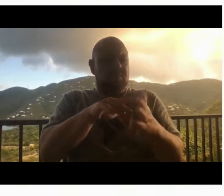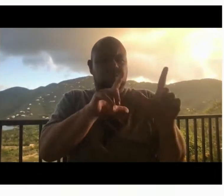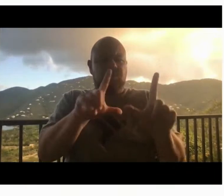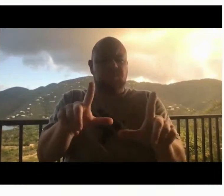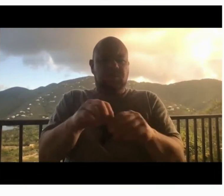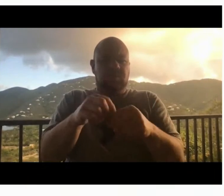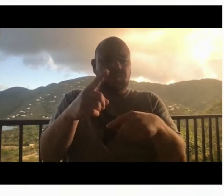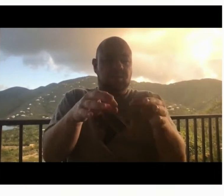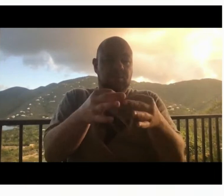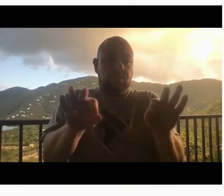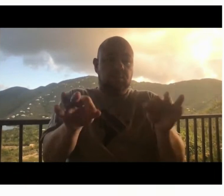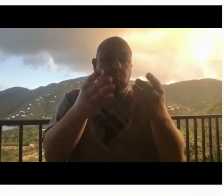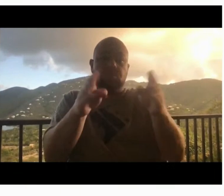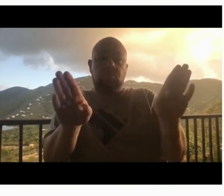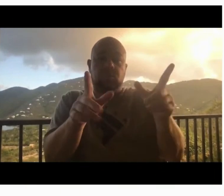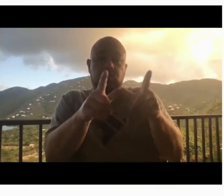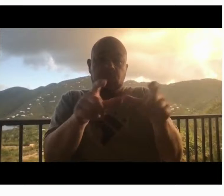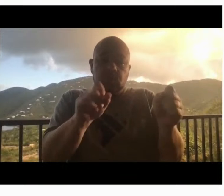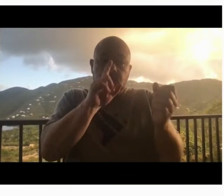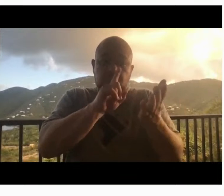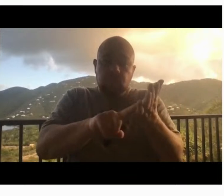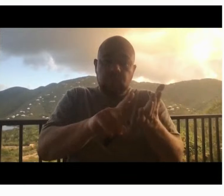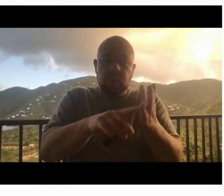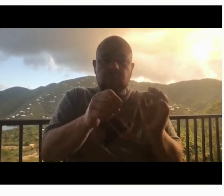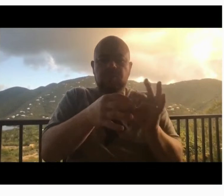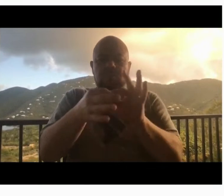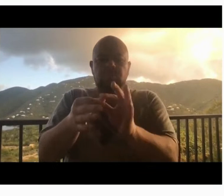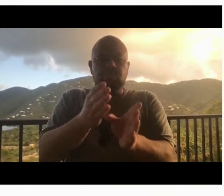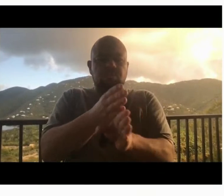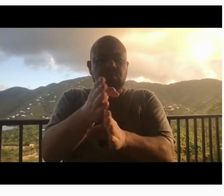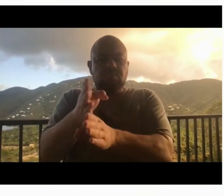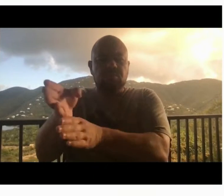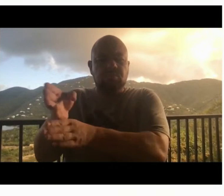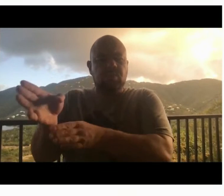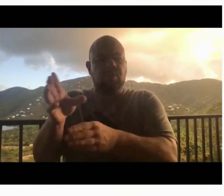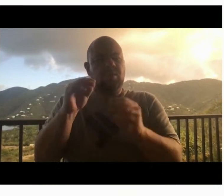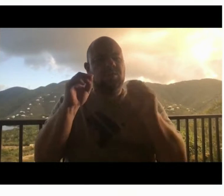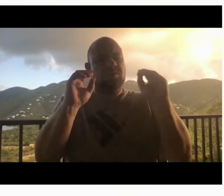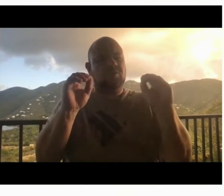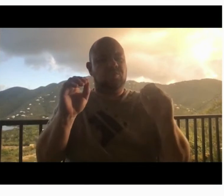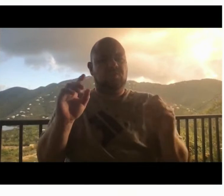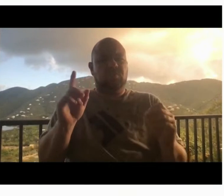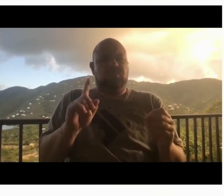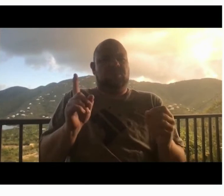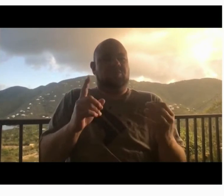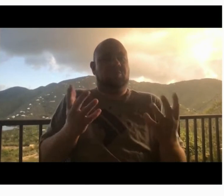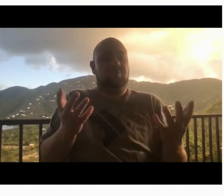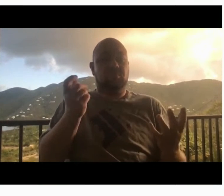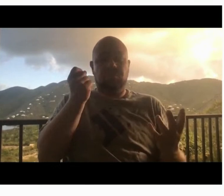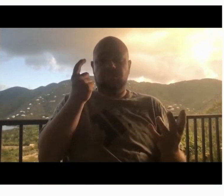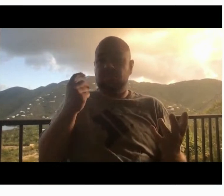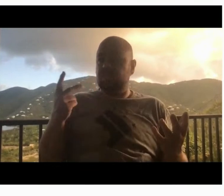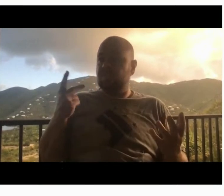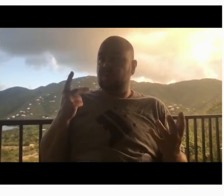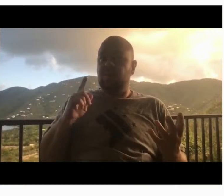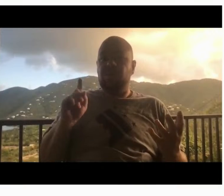deaf folks that are using critical disability frameworks in linguistics as well as other